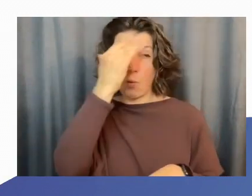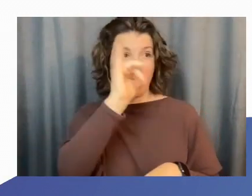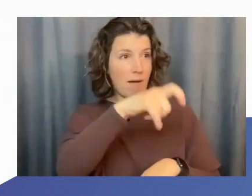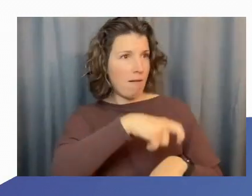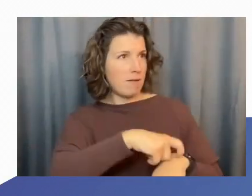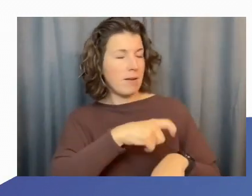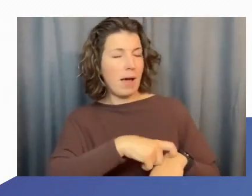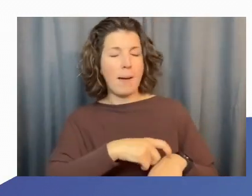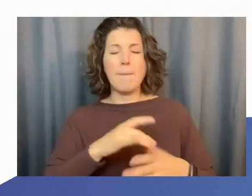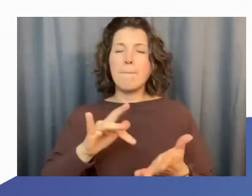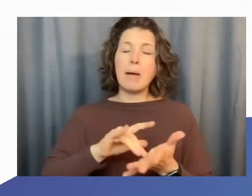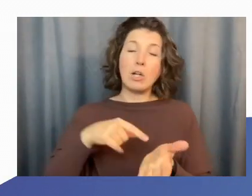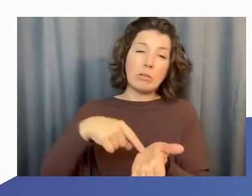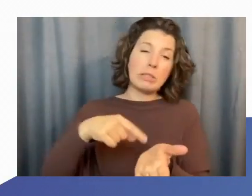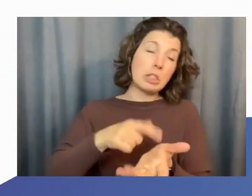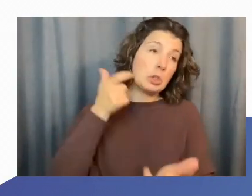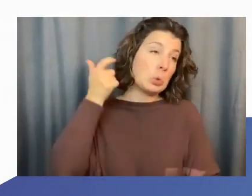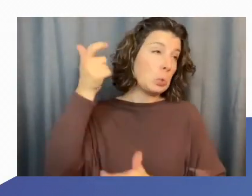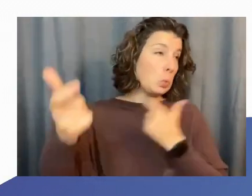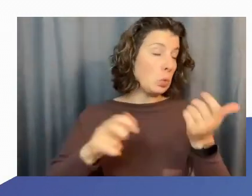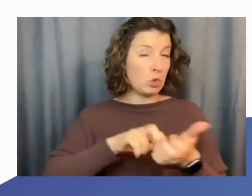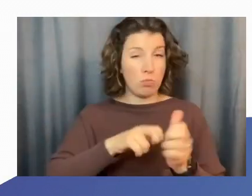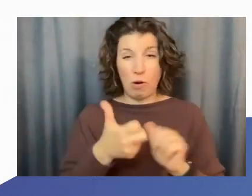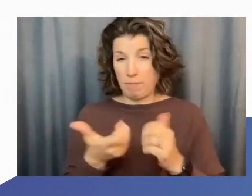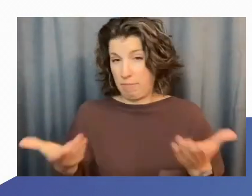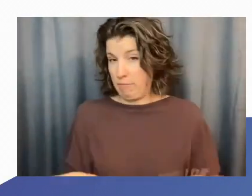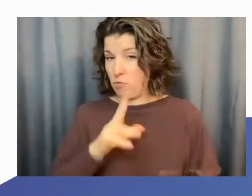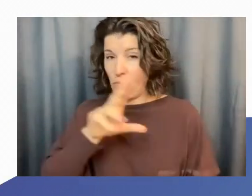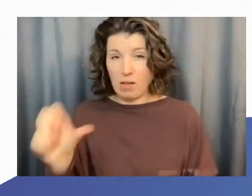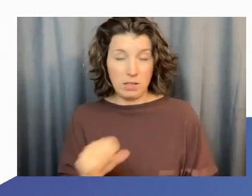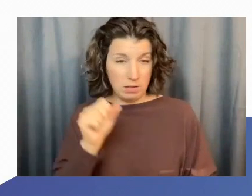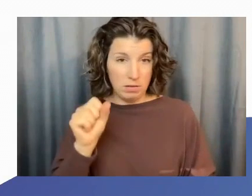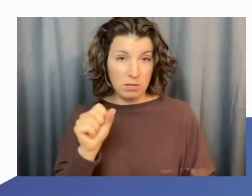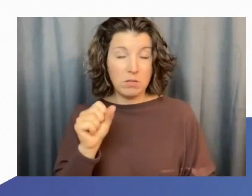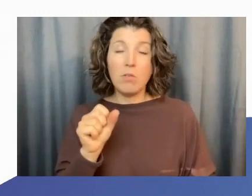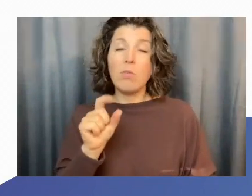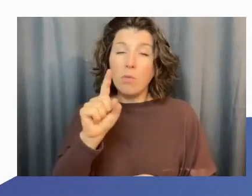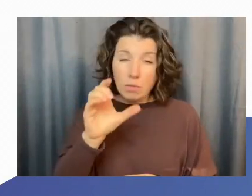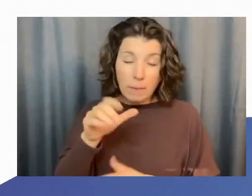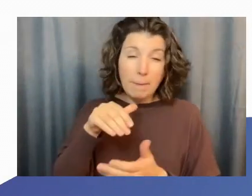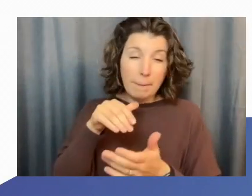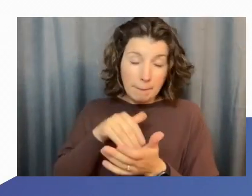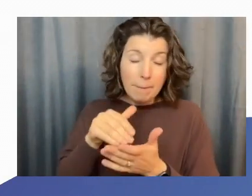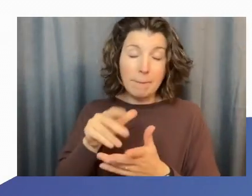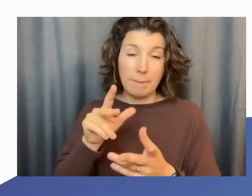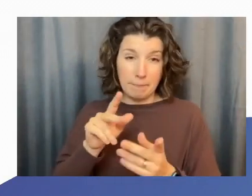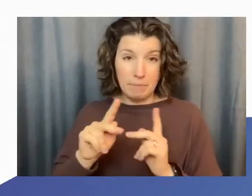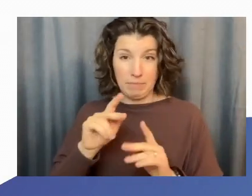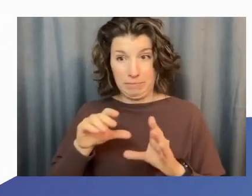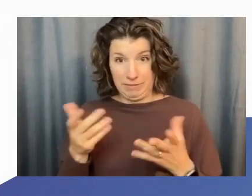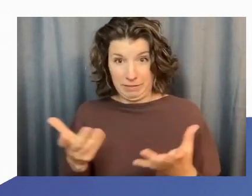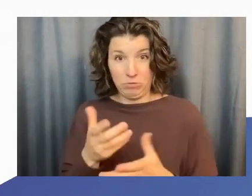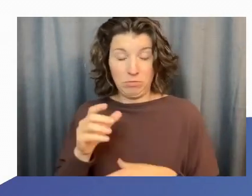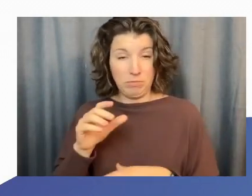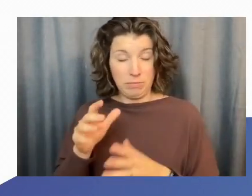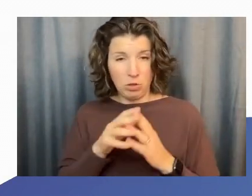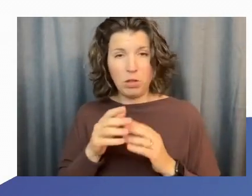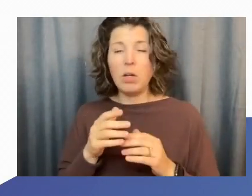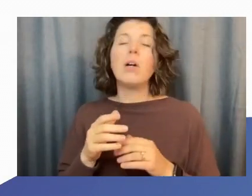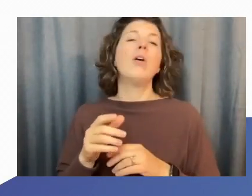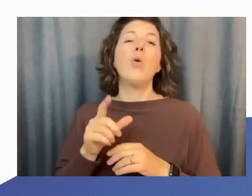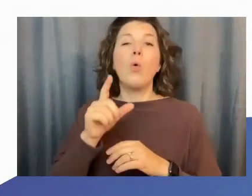United States. Over 100 million people living in America, 1 in 3, struggle with the weight of medical